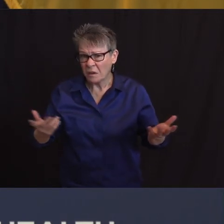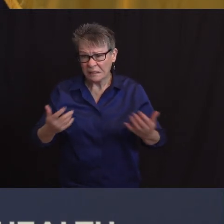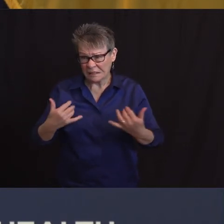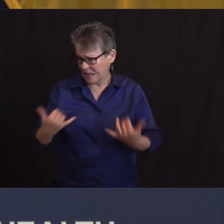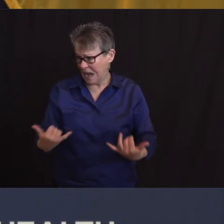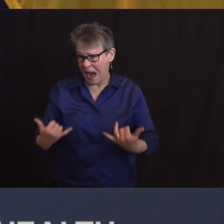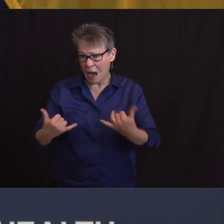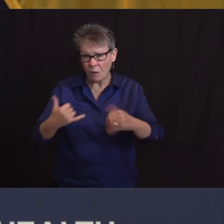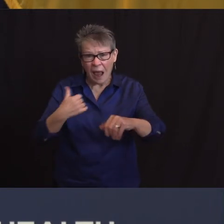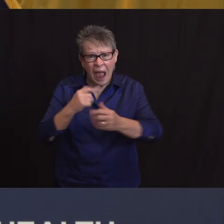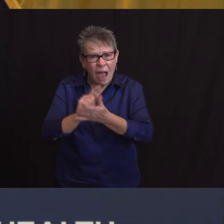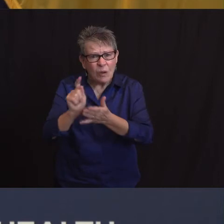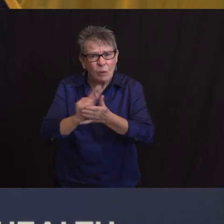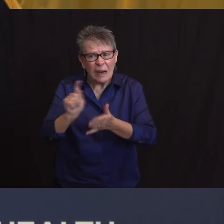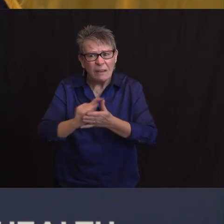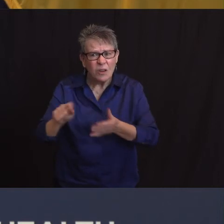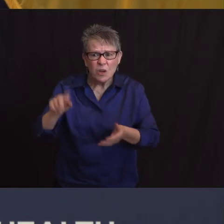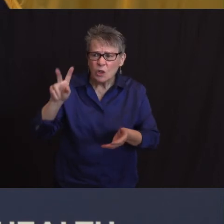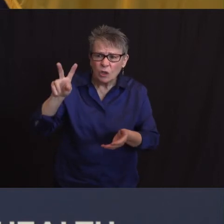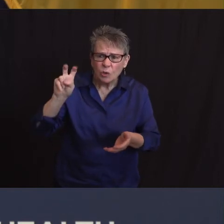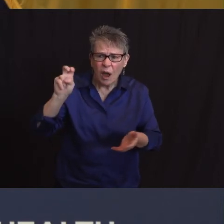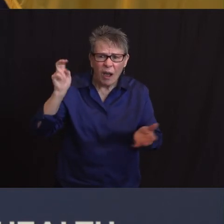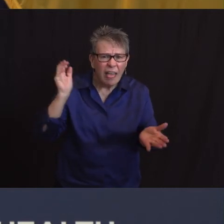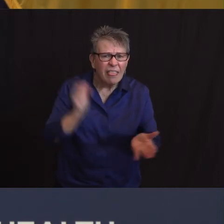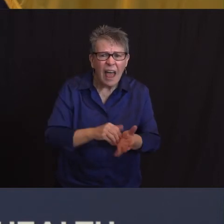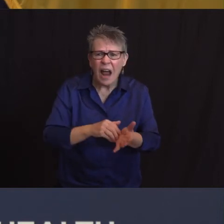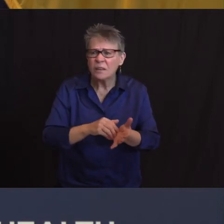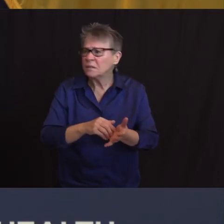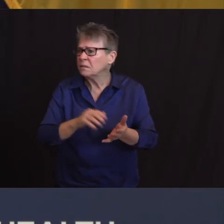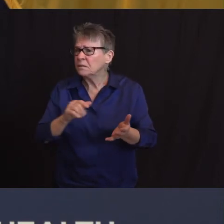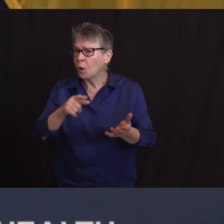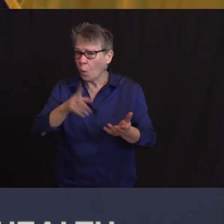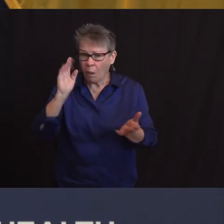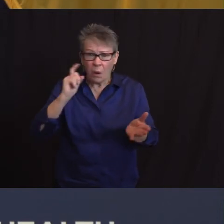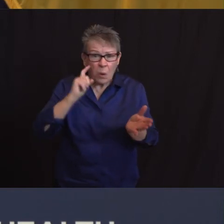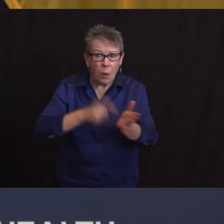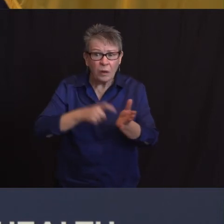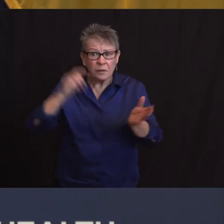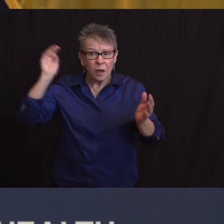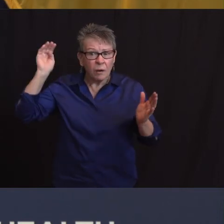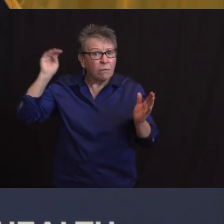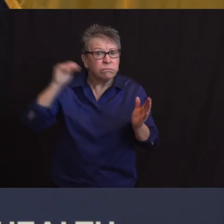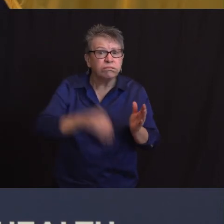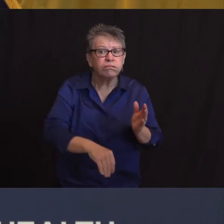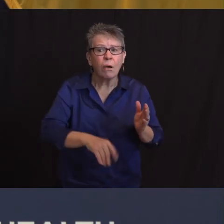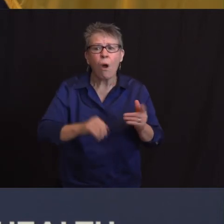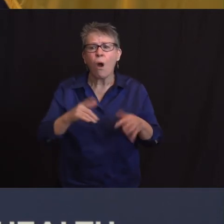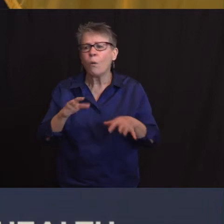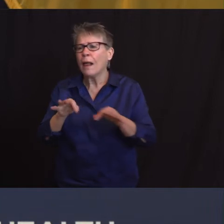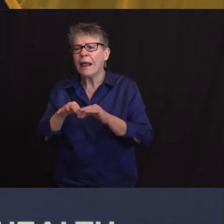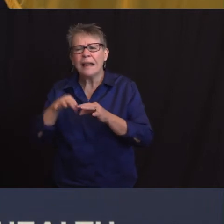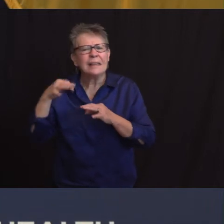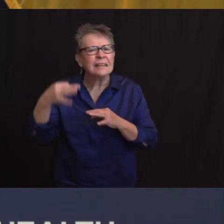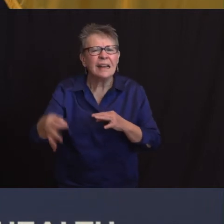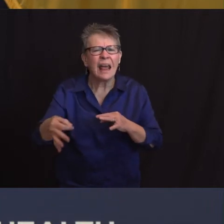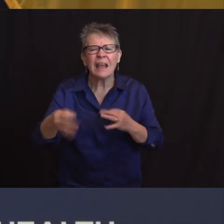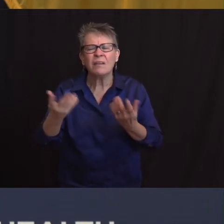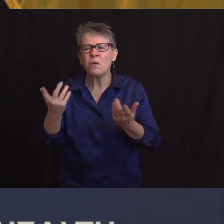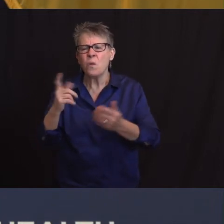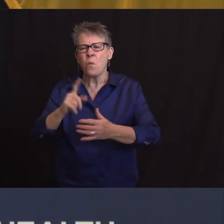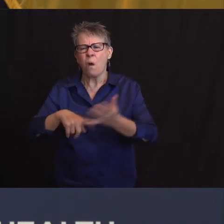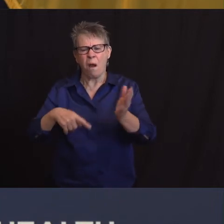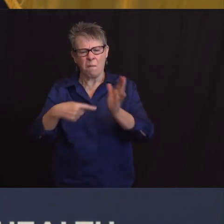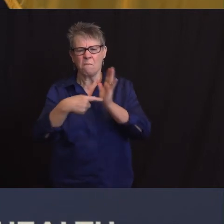there be a corresponding drop? Is there a delay in this? And how significant will this business